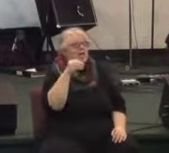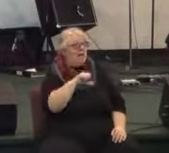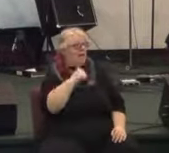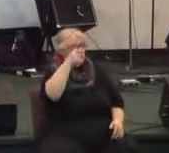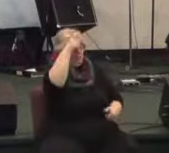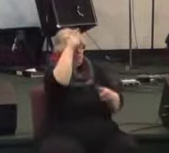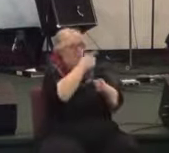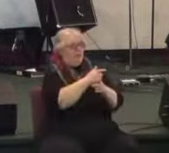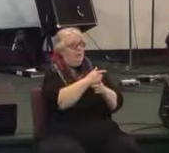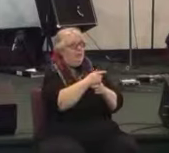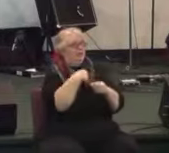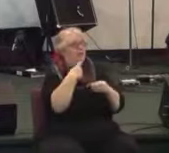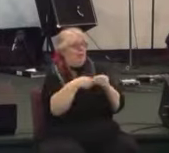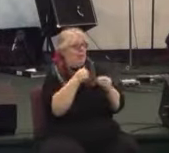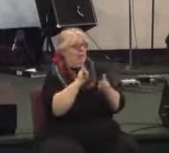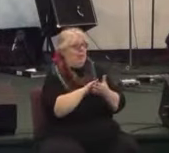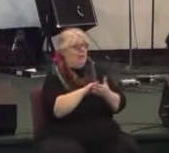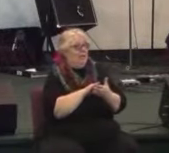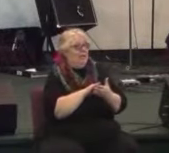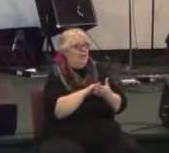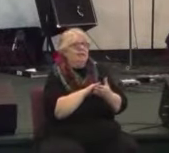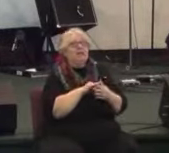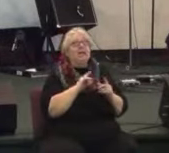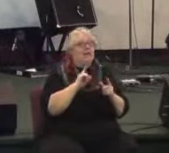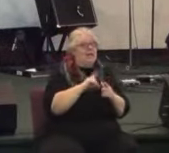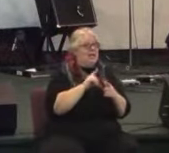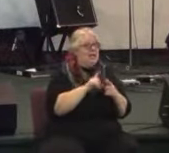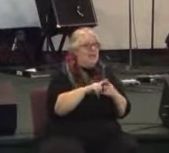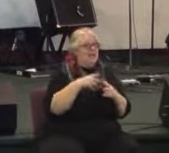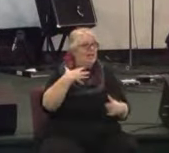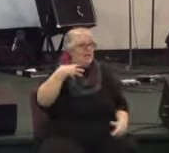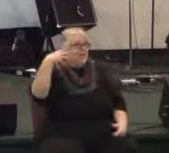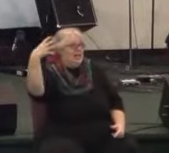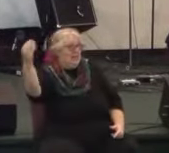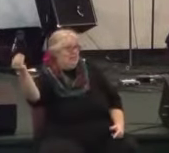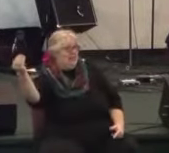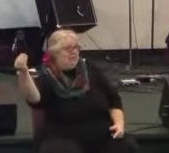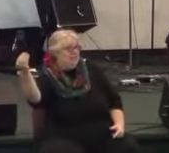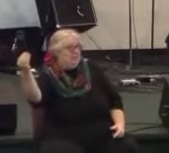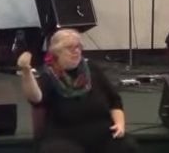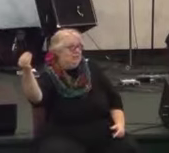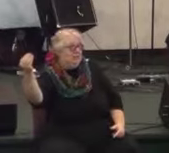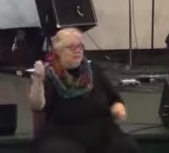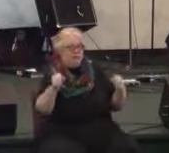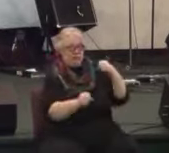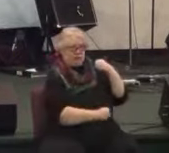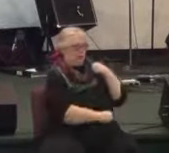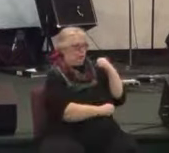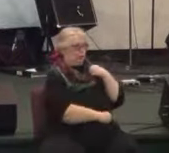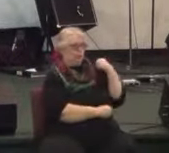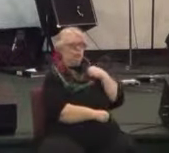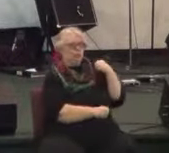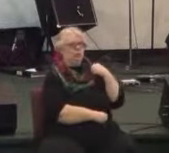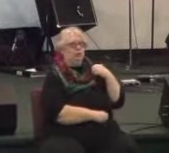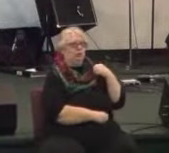he left for another place. In the morning, there was no small commotion among the soldiers as to what